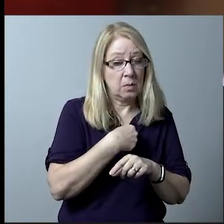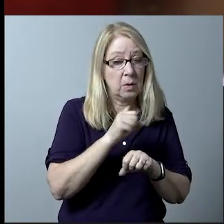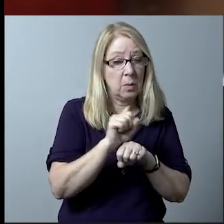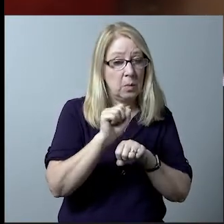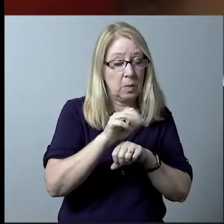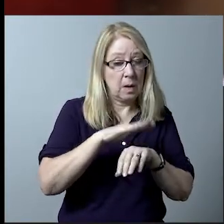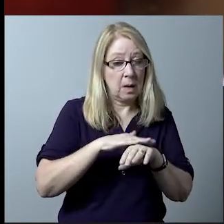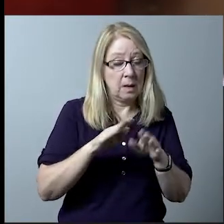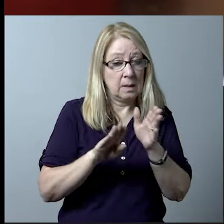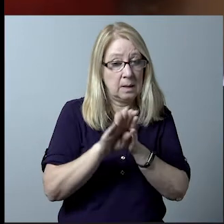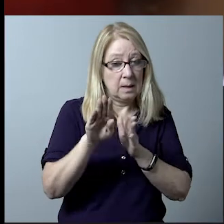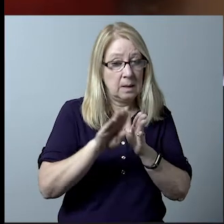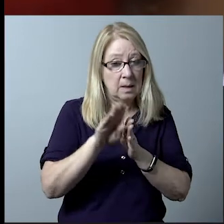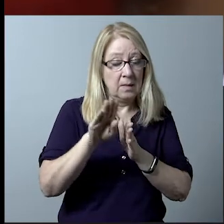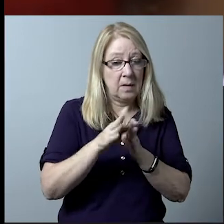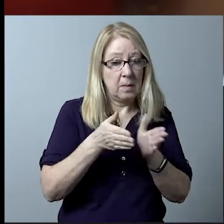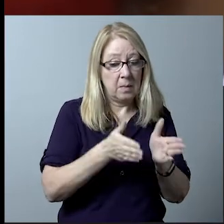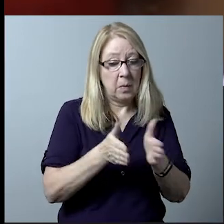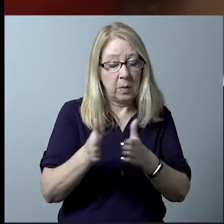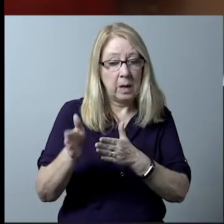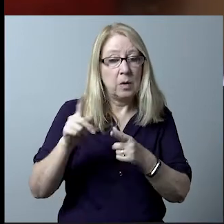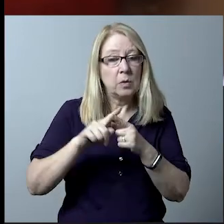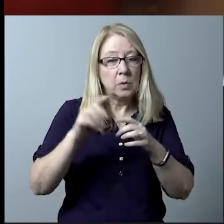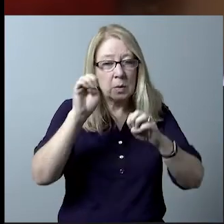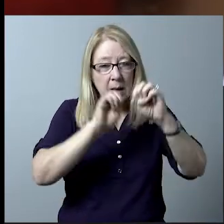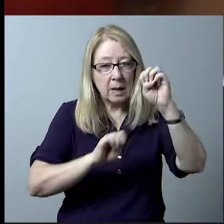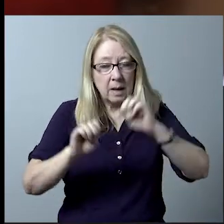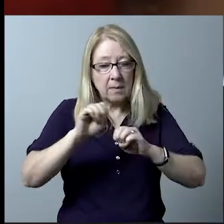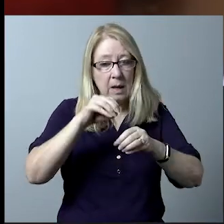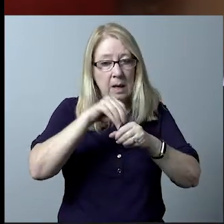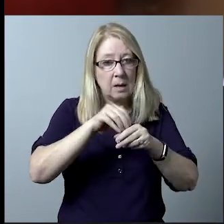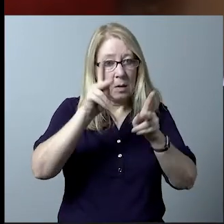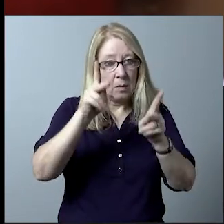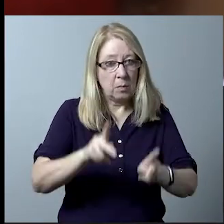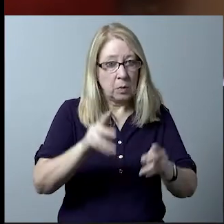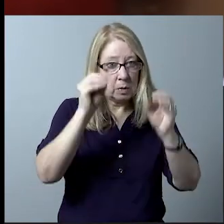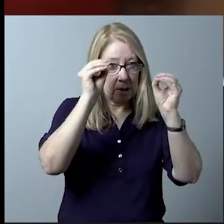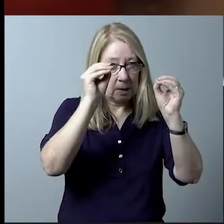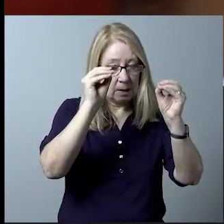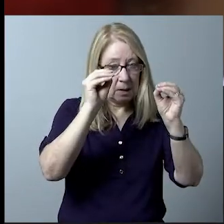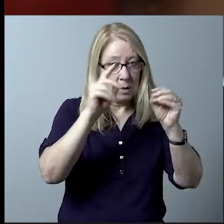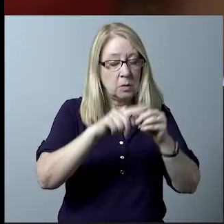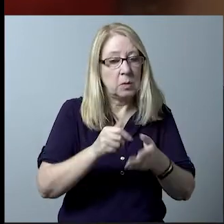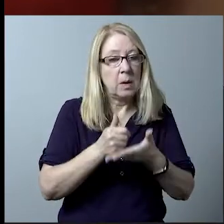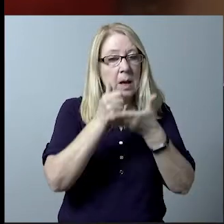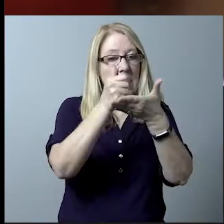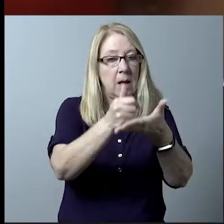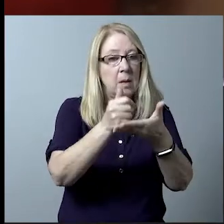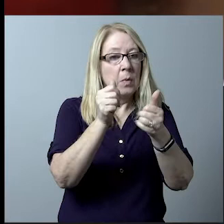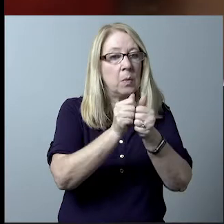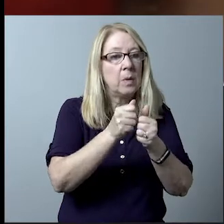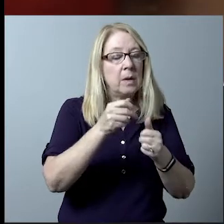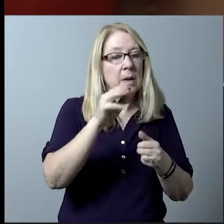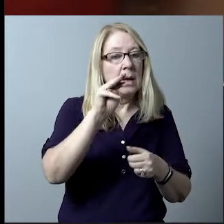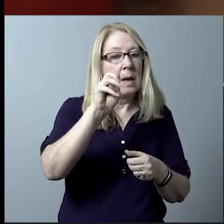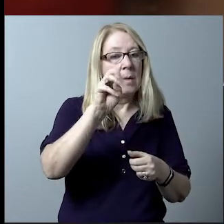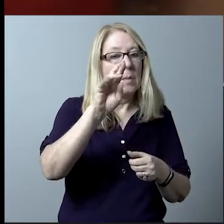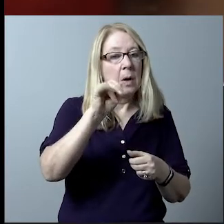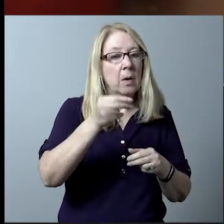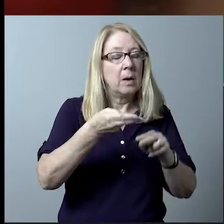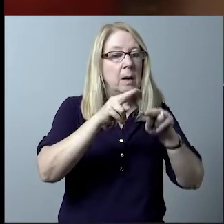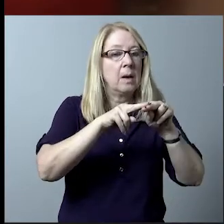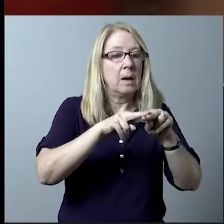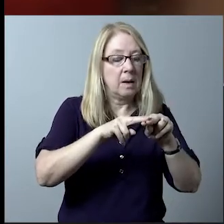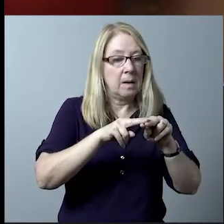that last year we worked on developing methods to evaluate in-person teaching to help faculty with their